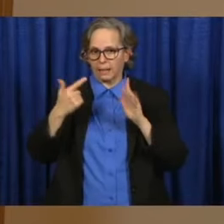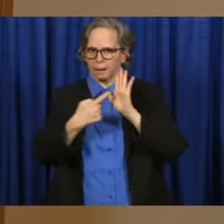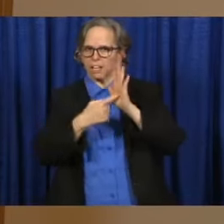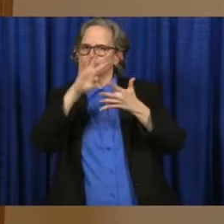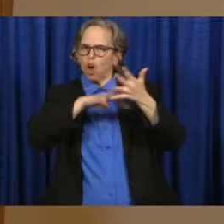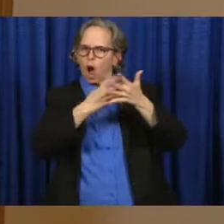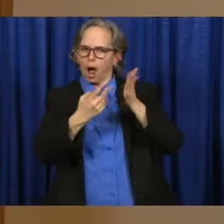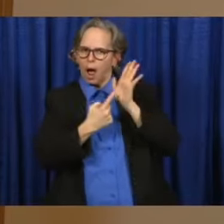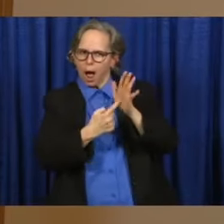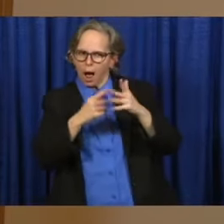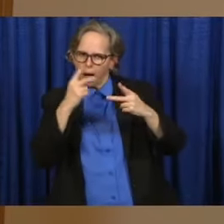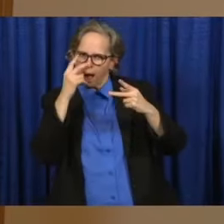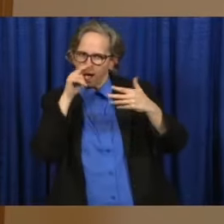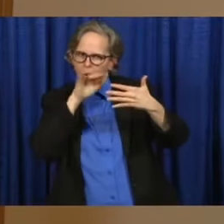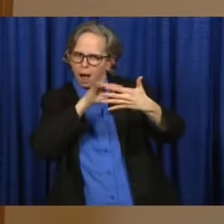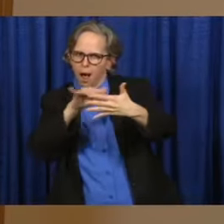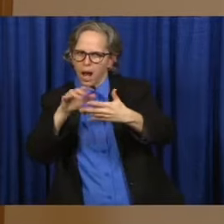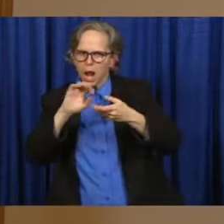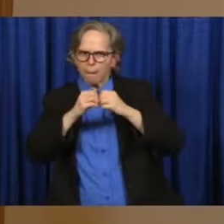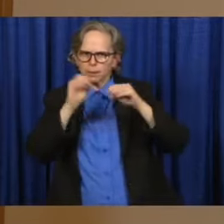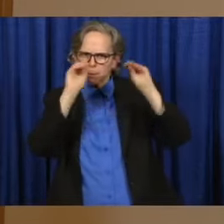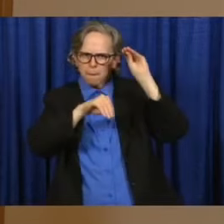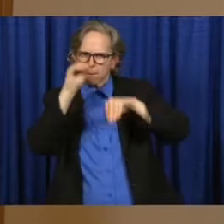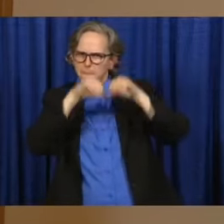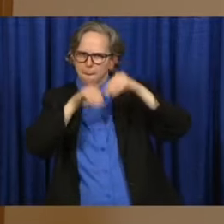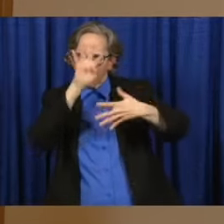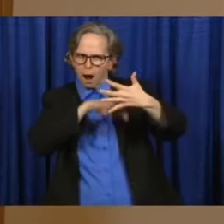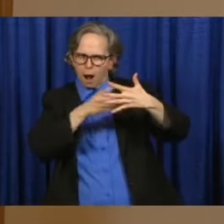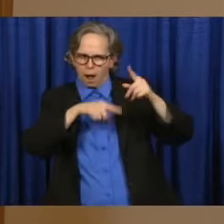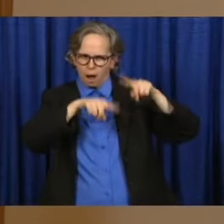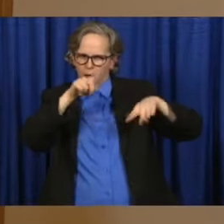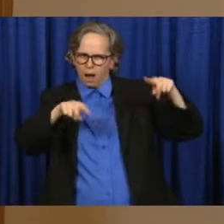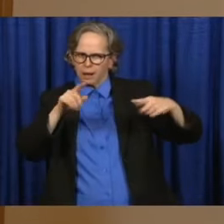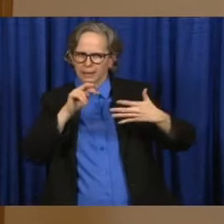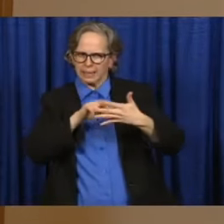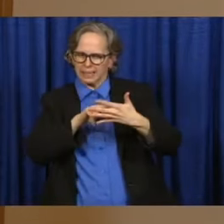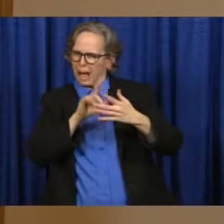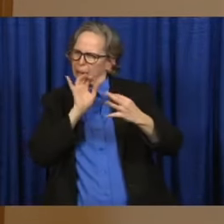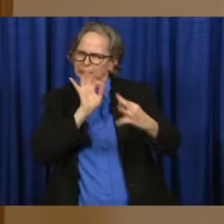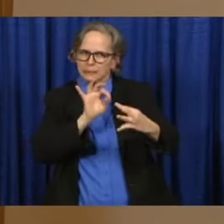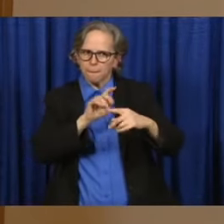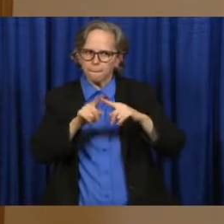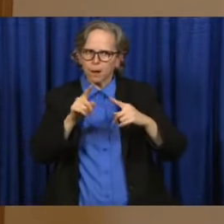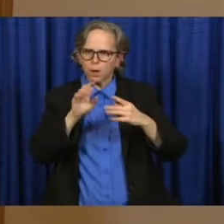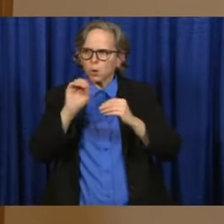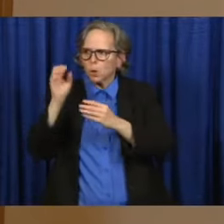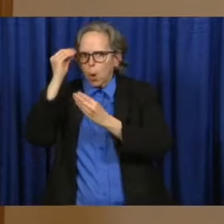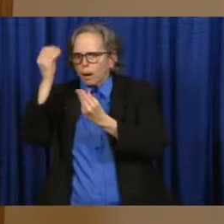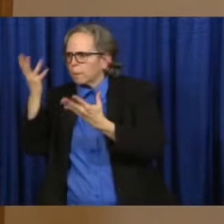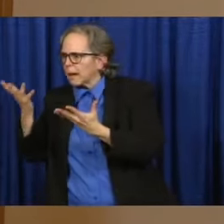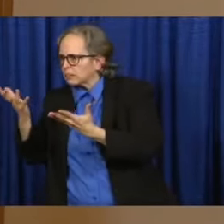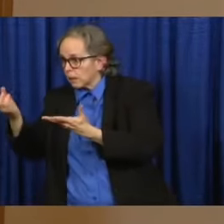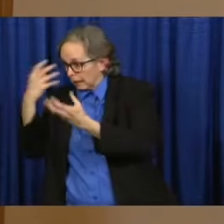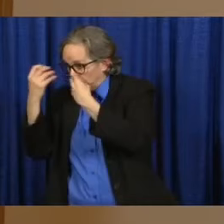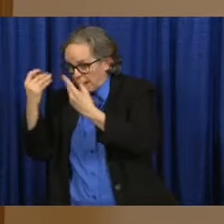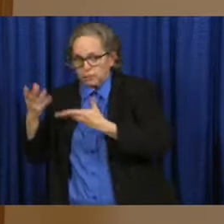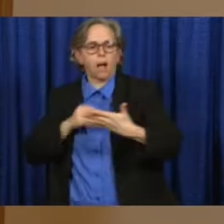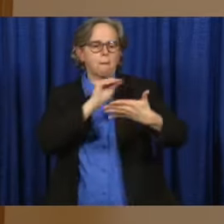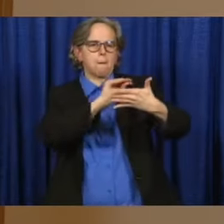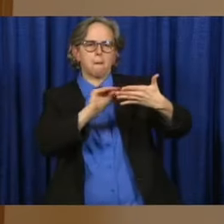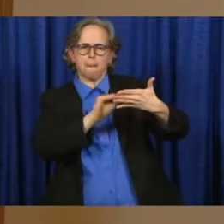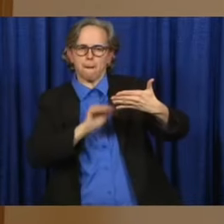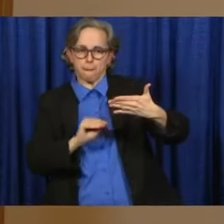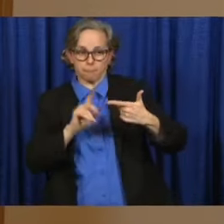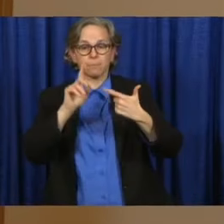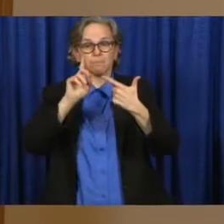have been, you know, not able to be as robust because of that lack of information. We need our hospitals to be at a place where